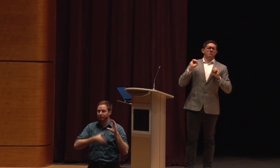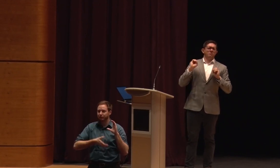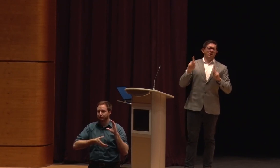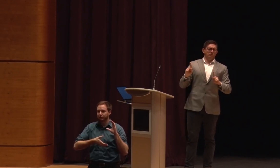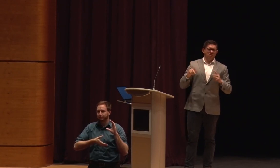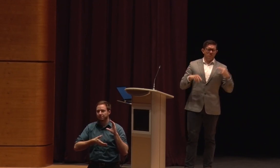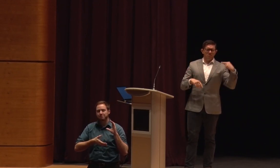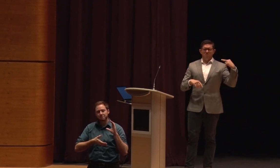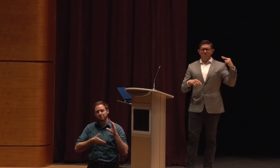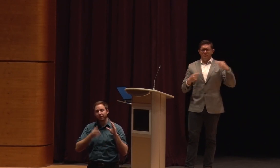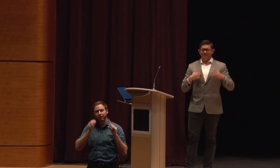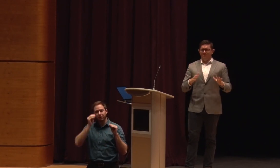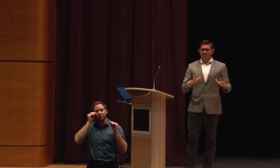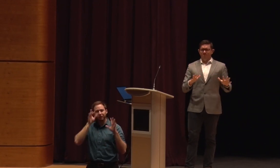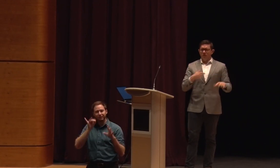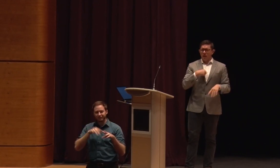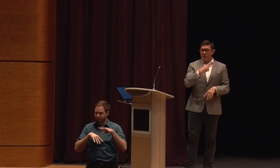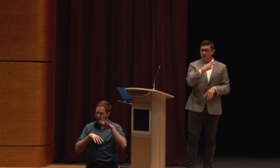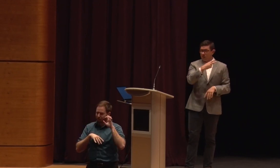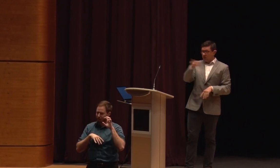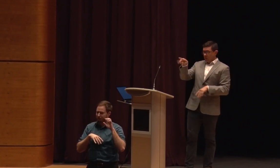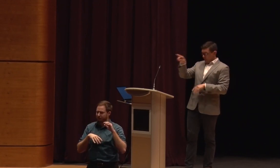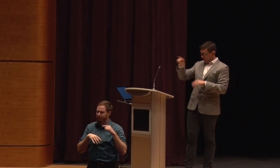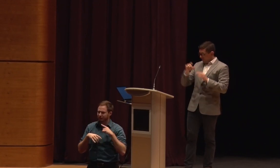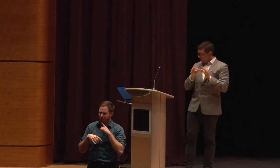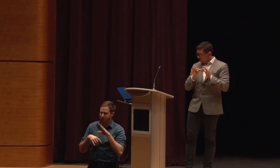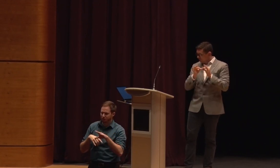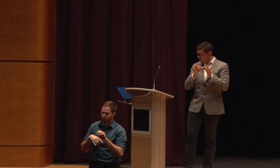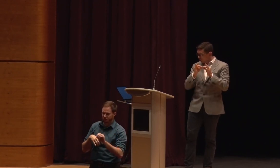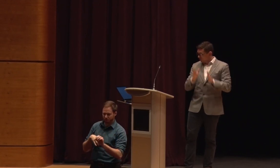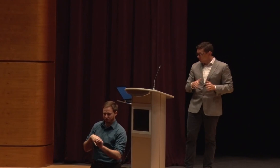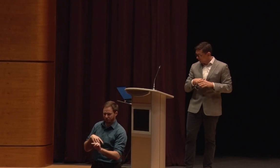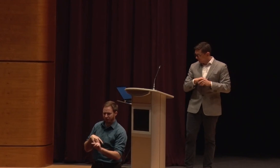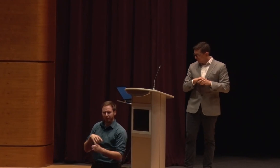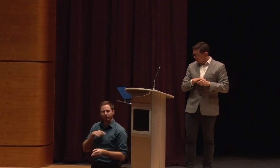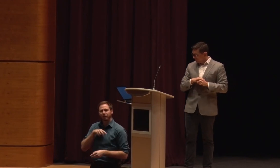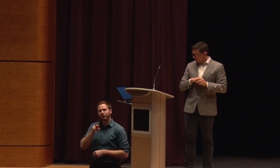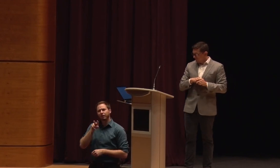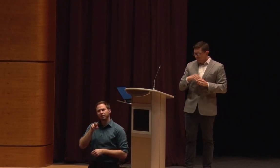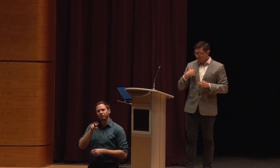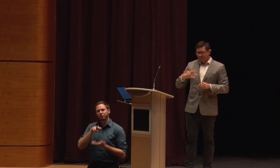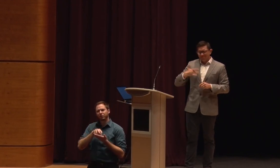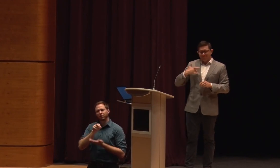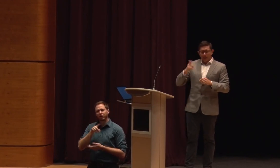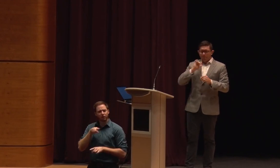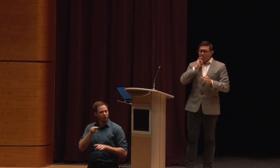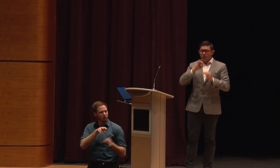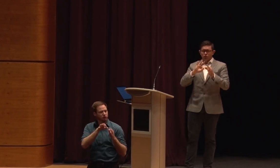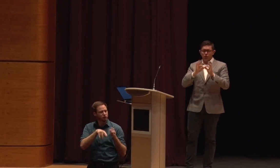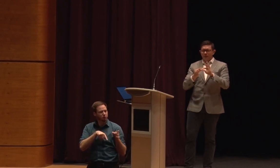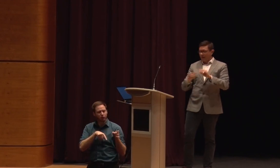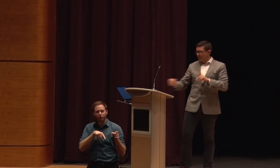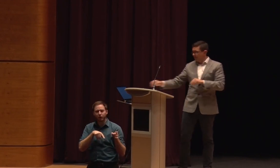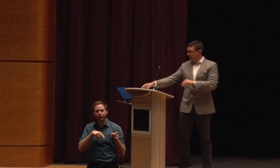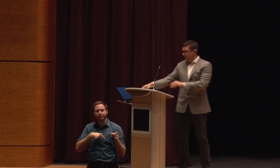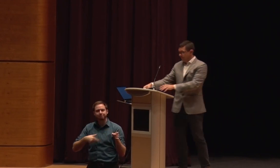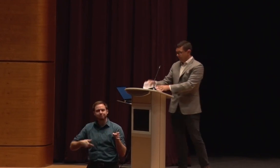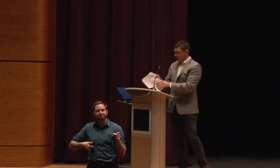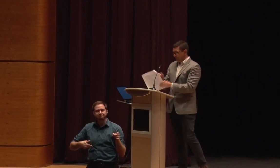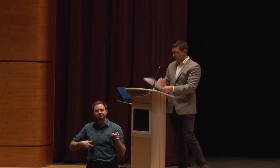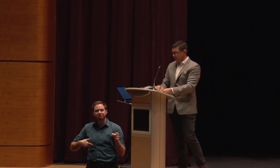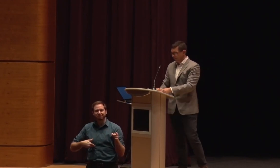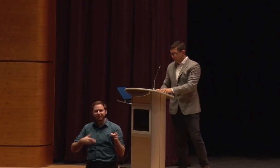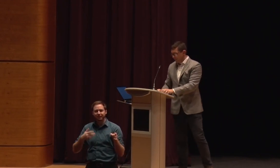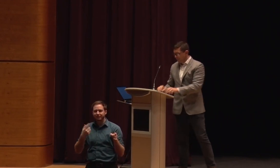a weird expression too and just responded with, okay. And I looked at the interpreter and I felt that there was